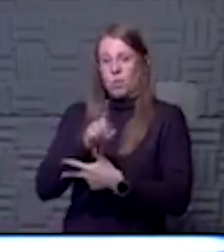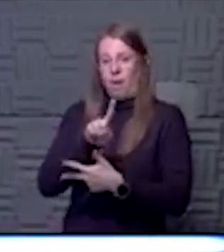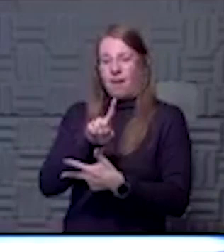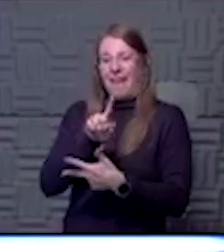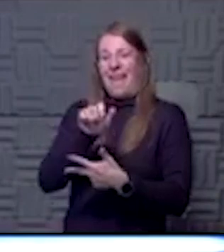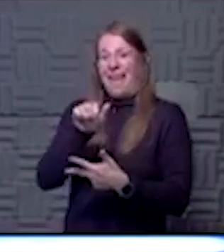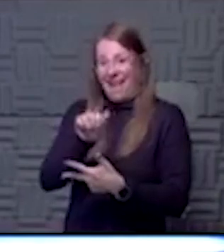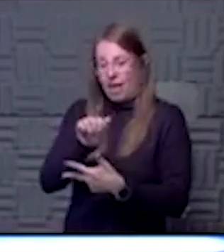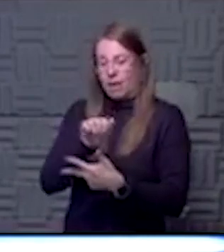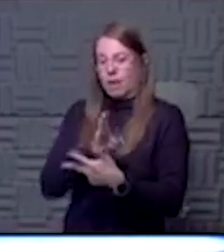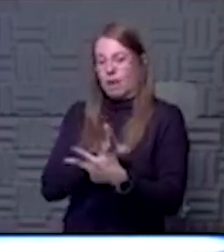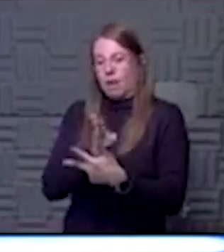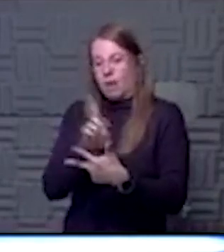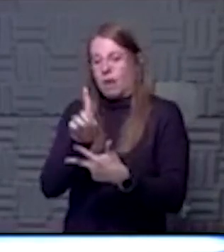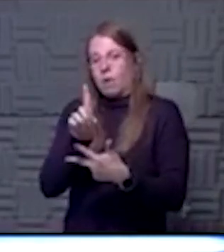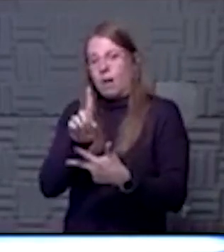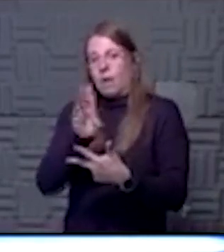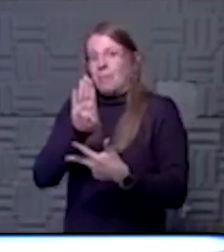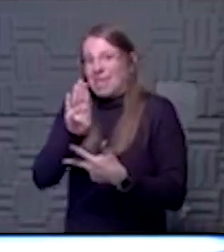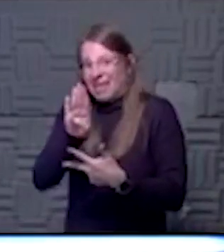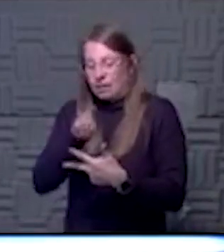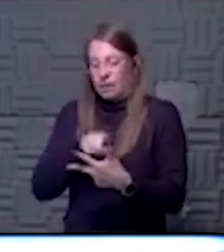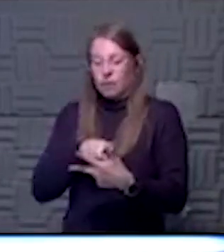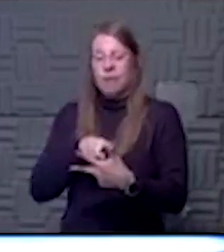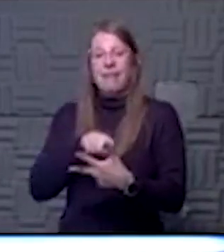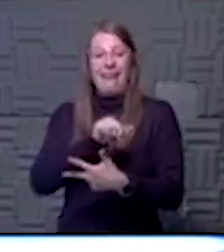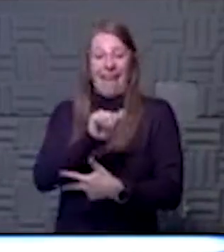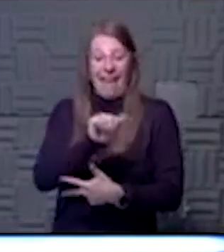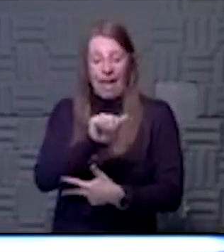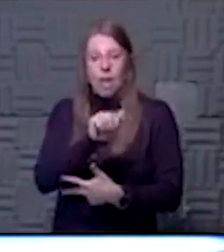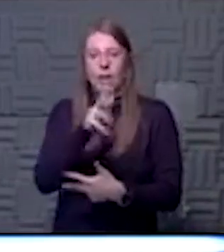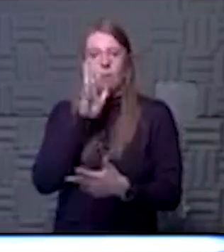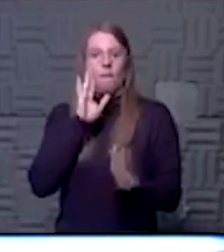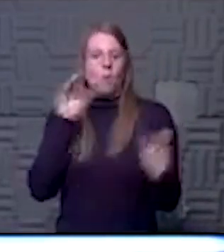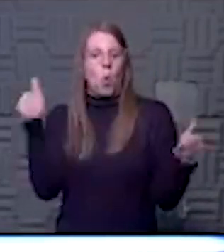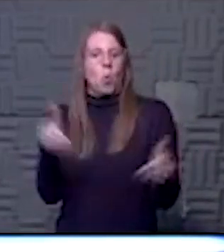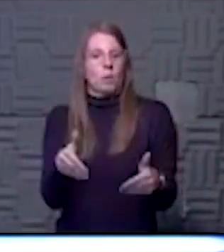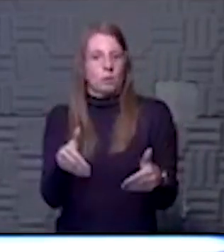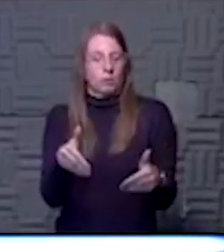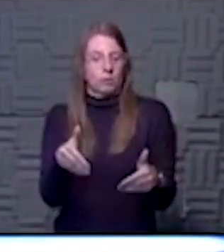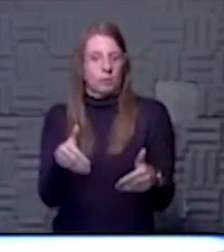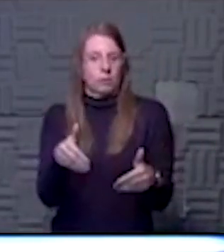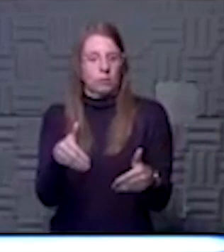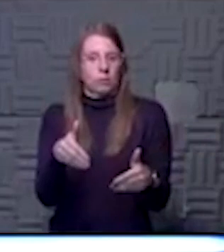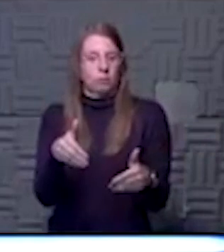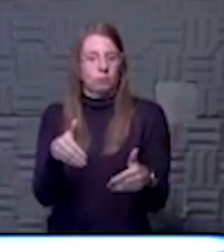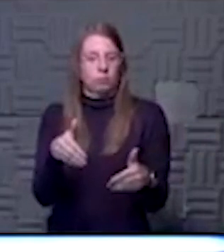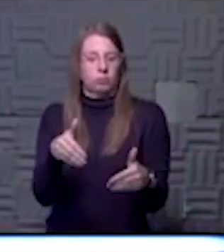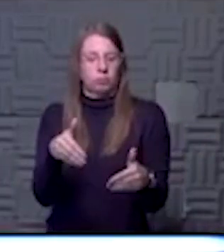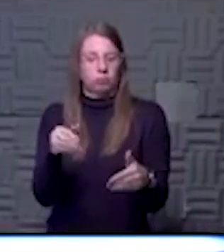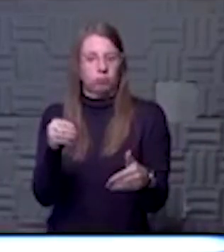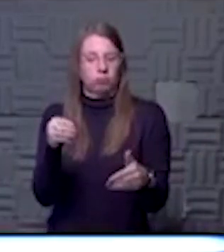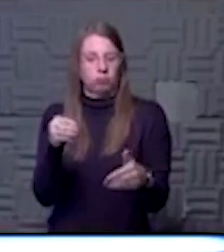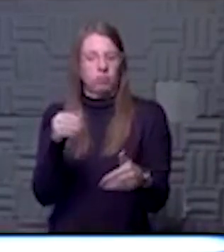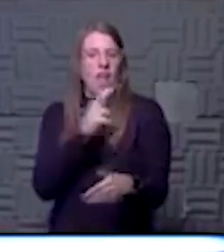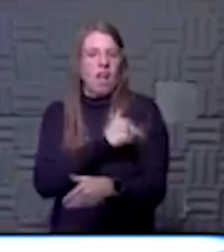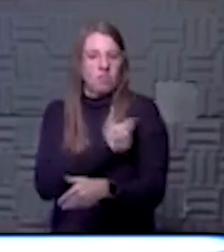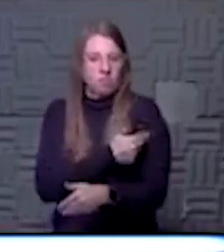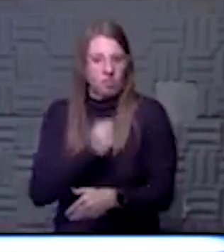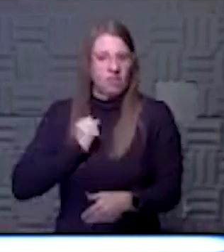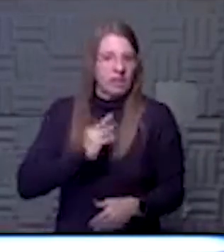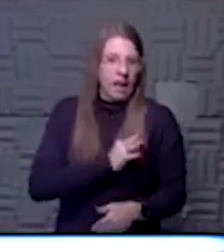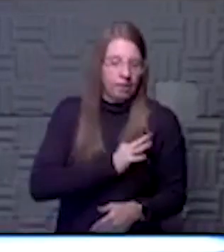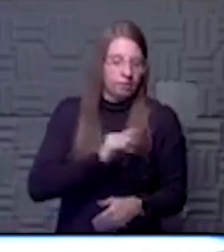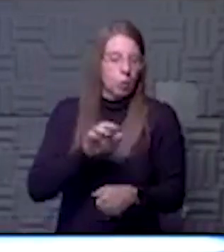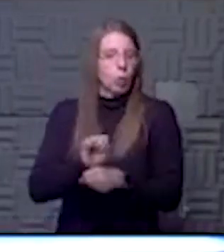phase 1B. Okay. Phase 1A will be focused strictly at those immediate hospital